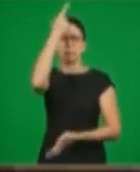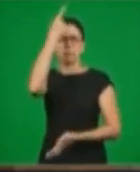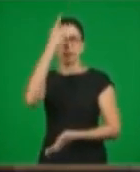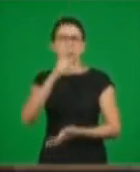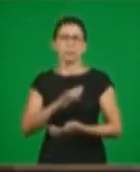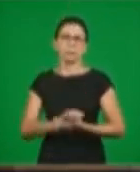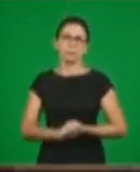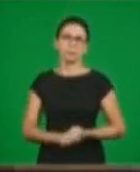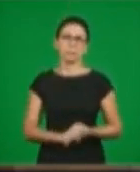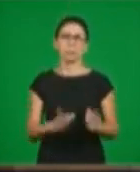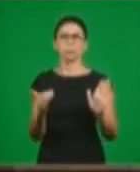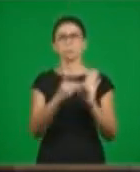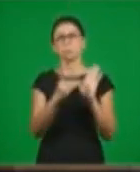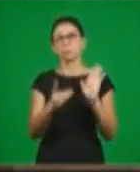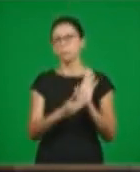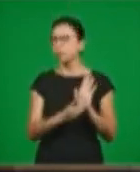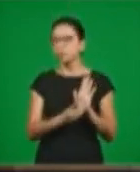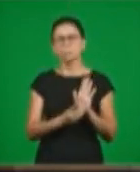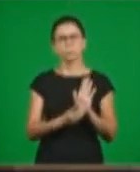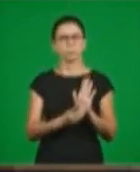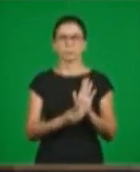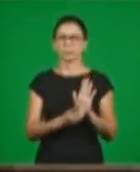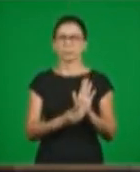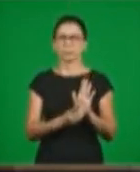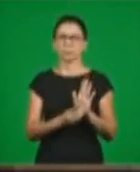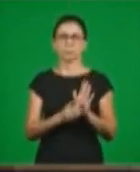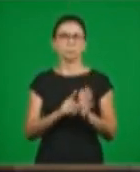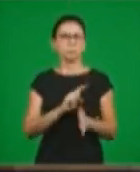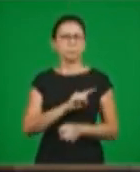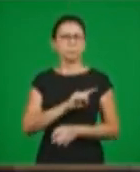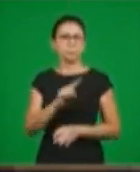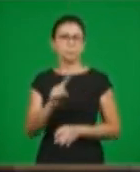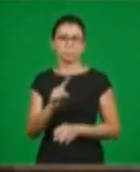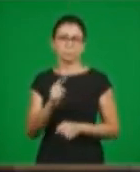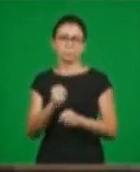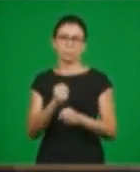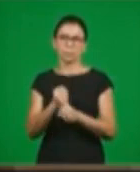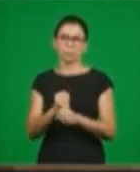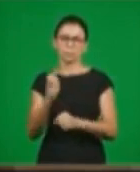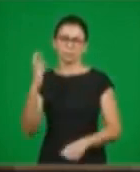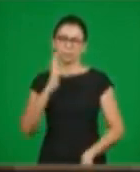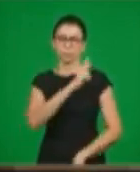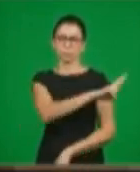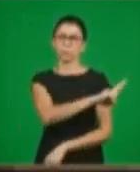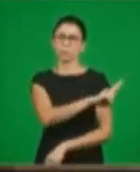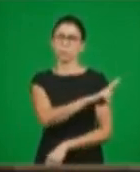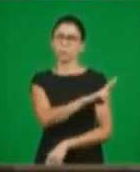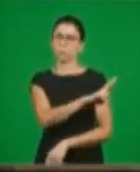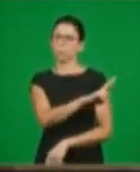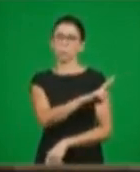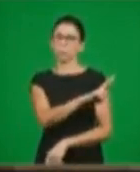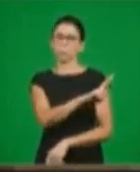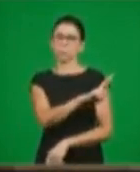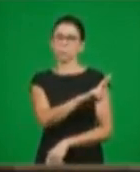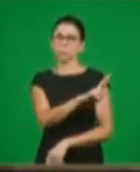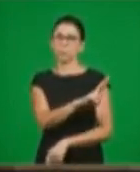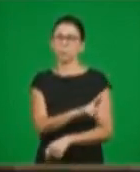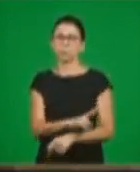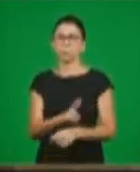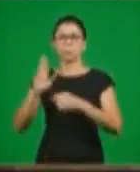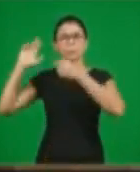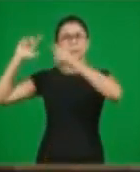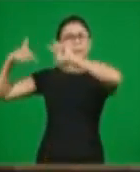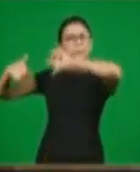structures. The work, it's not a religion that is locked in a